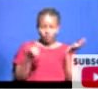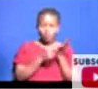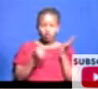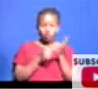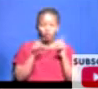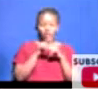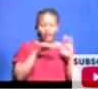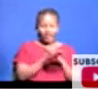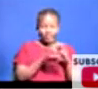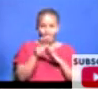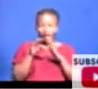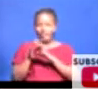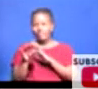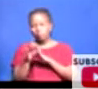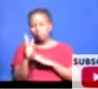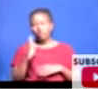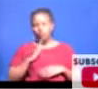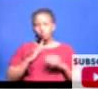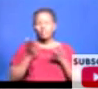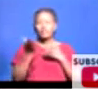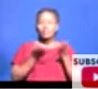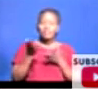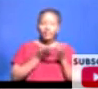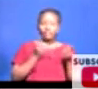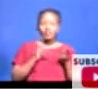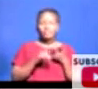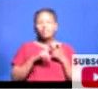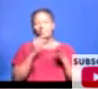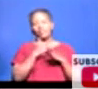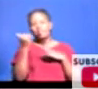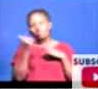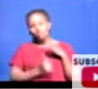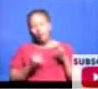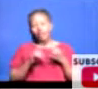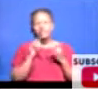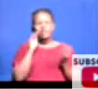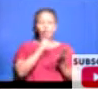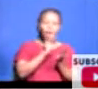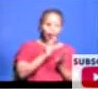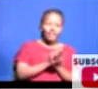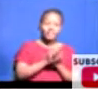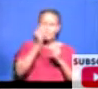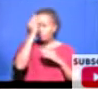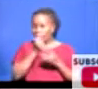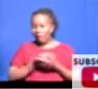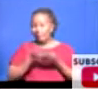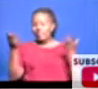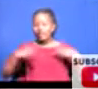to our security services, to the insurance, to the banking, so that everybody can now be able to